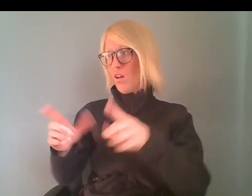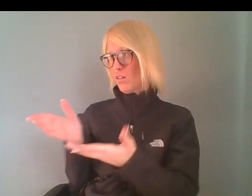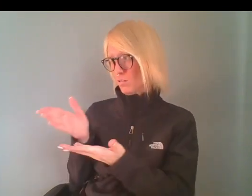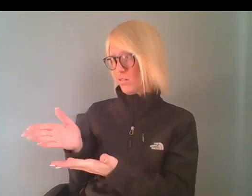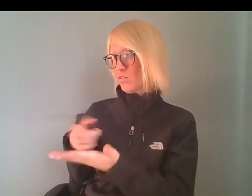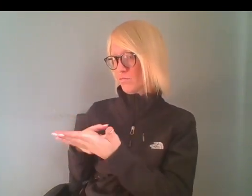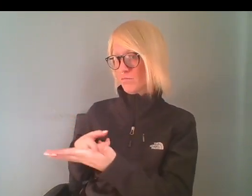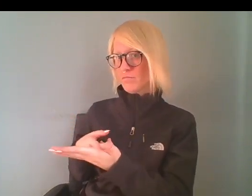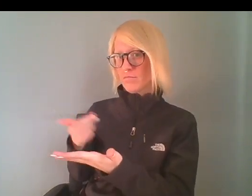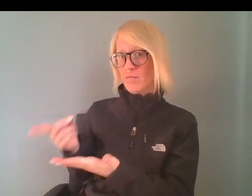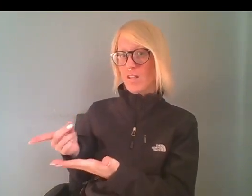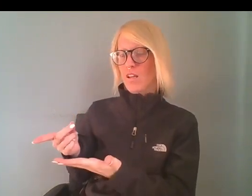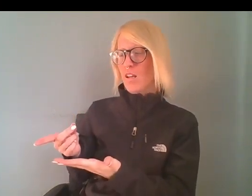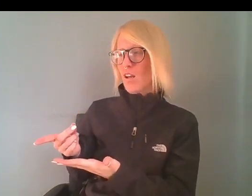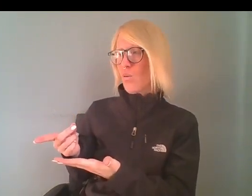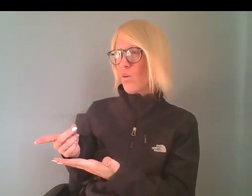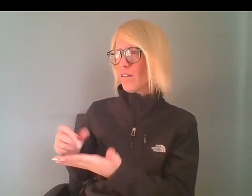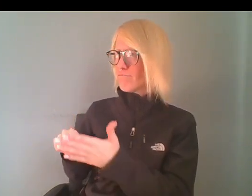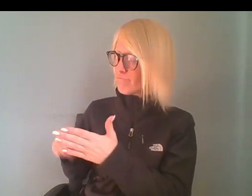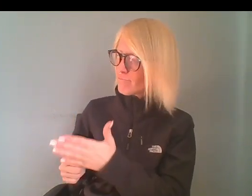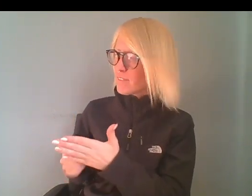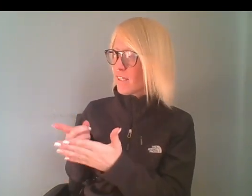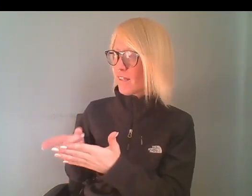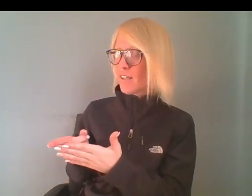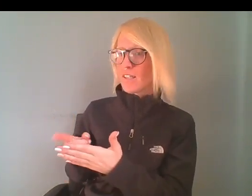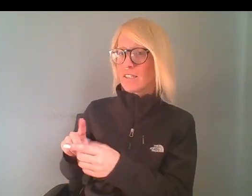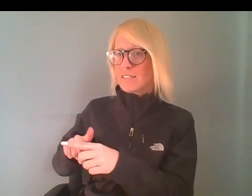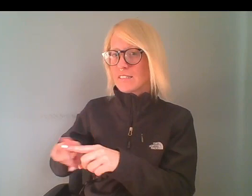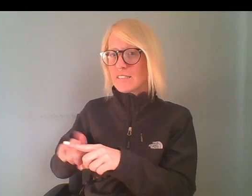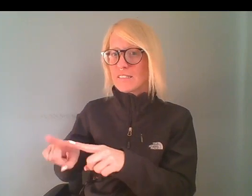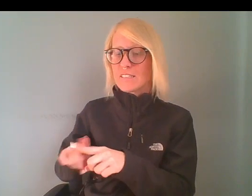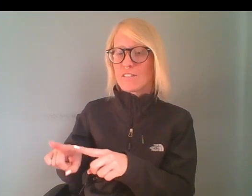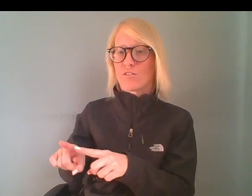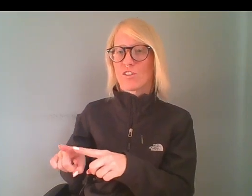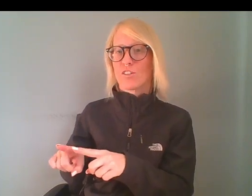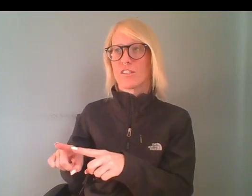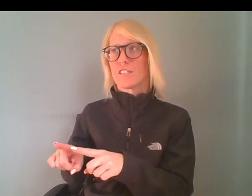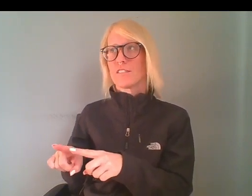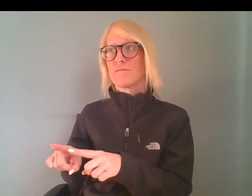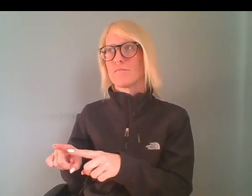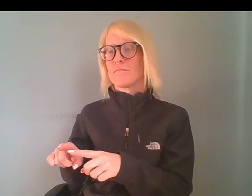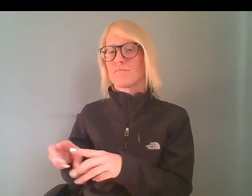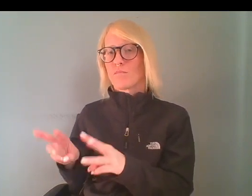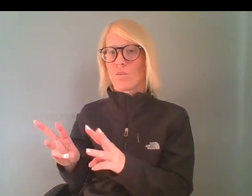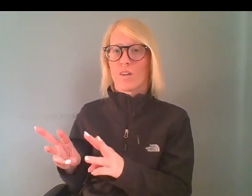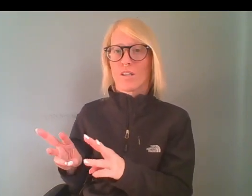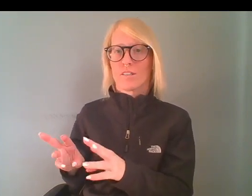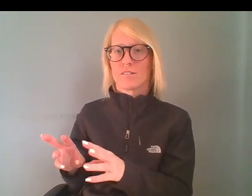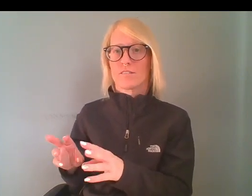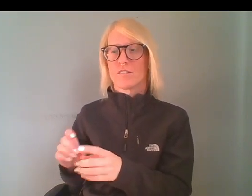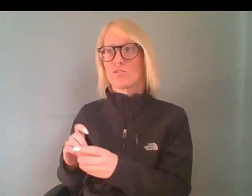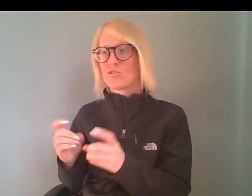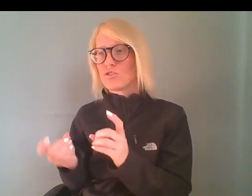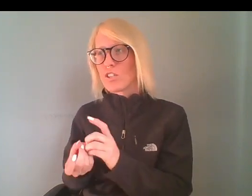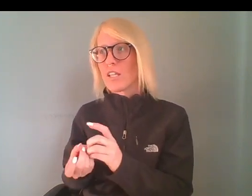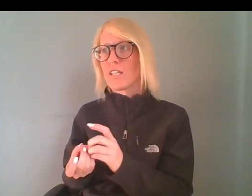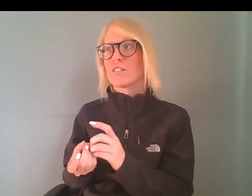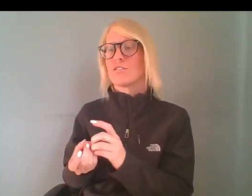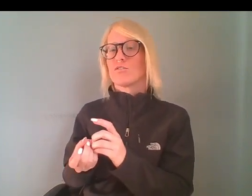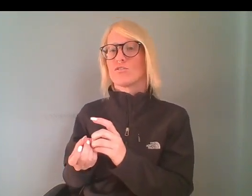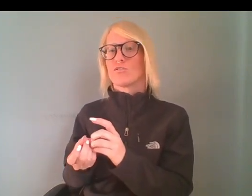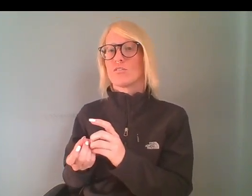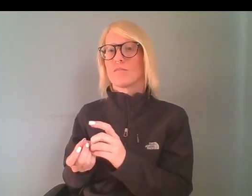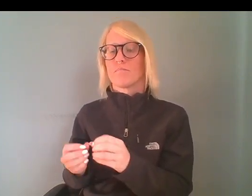these different gadgets. So it's not something, if you're going to go do a blog, that you have to worry about right now. I just want to show you the features that are